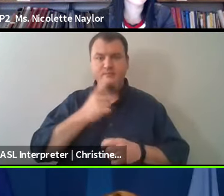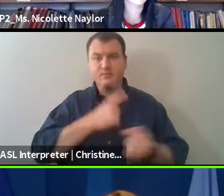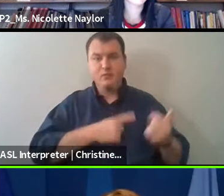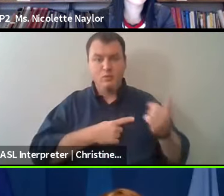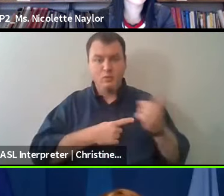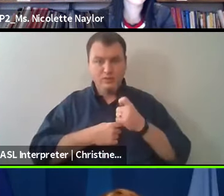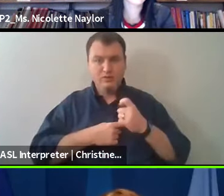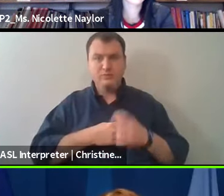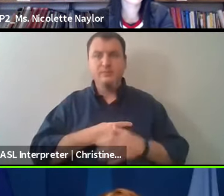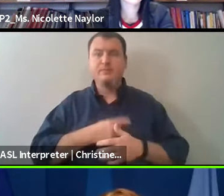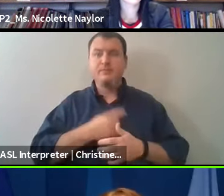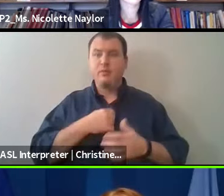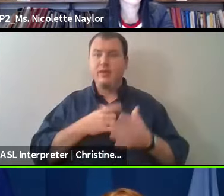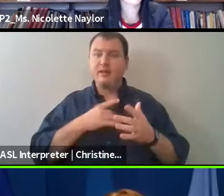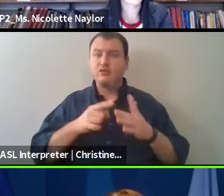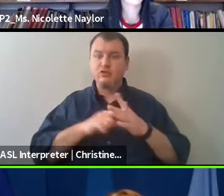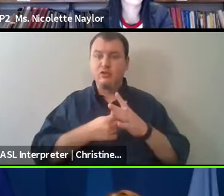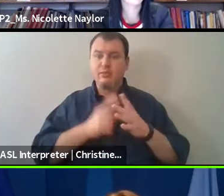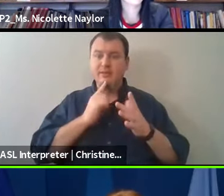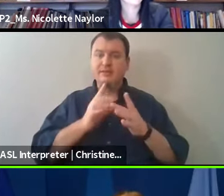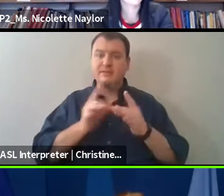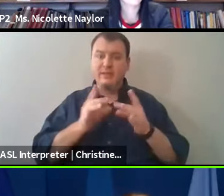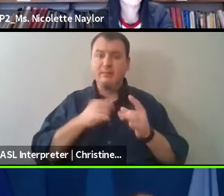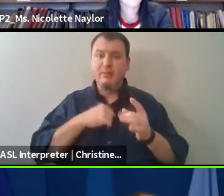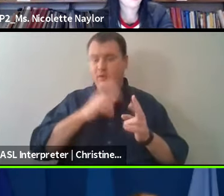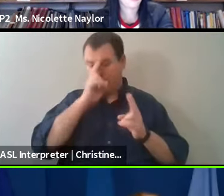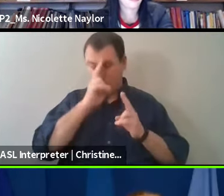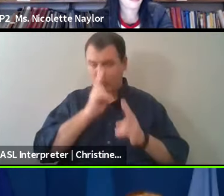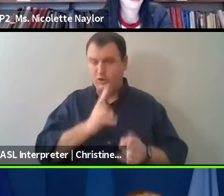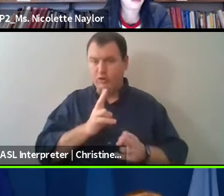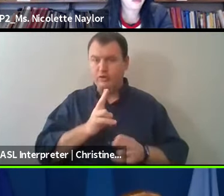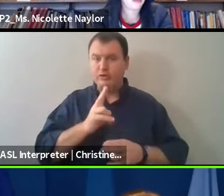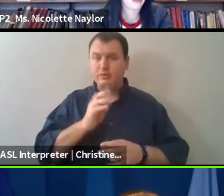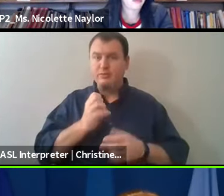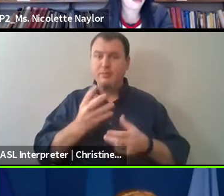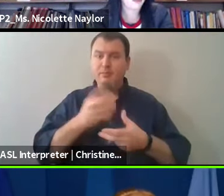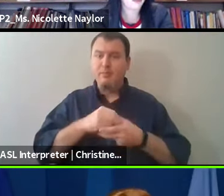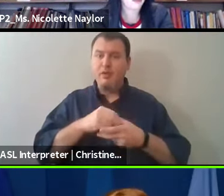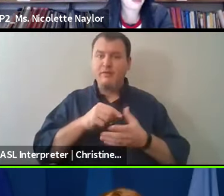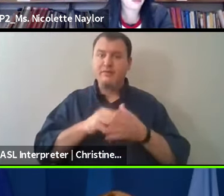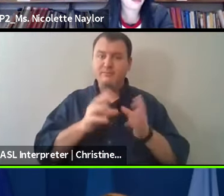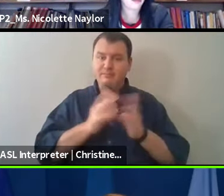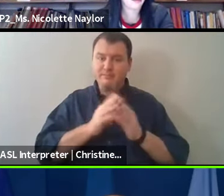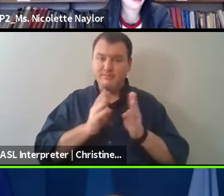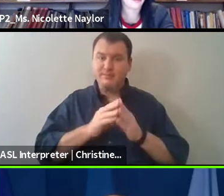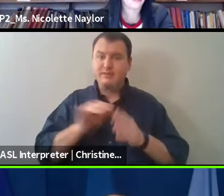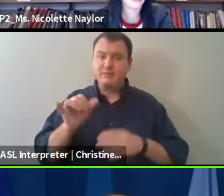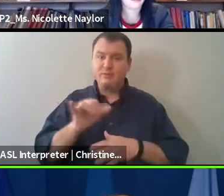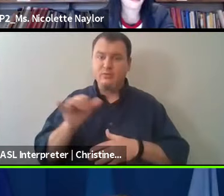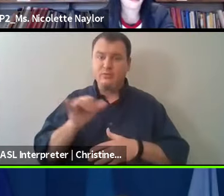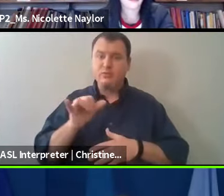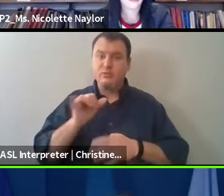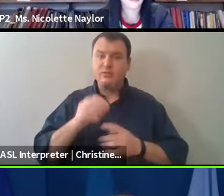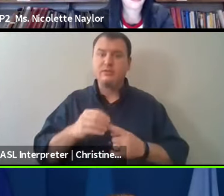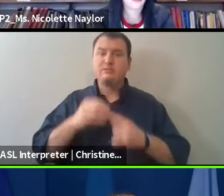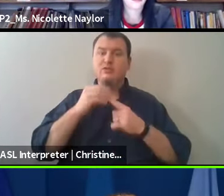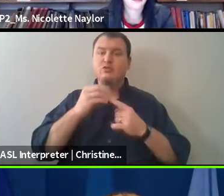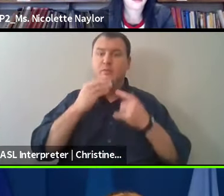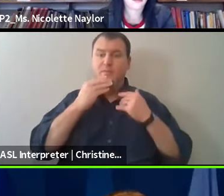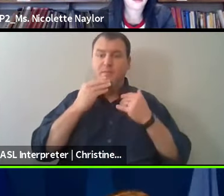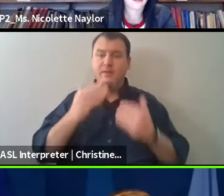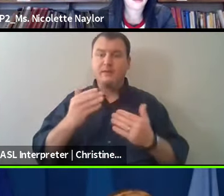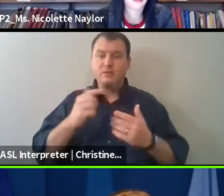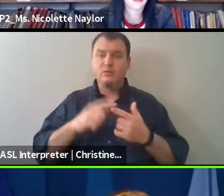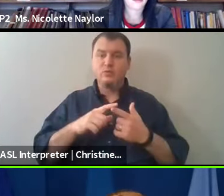And I would like to start by saying that I'm honored to be a part of this meeting, and also a special thanks to